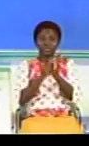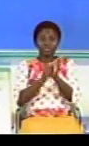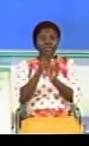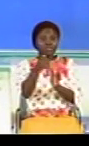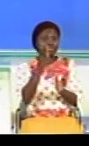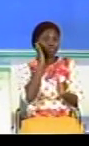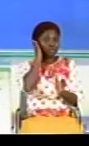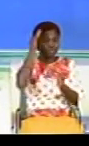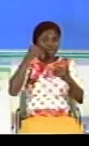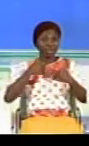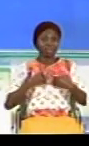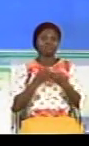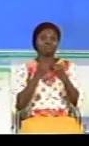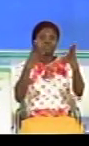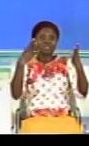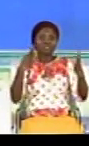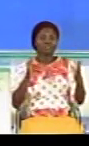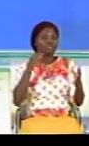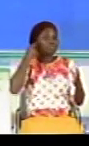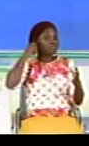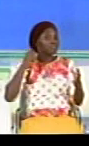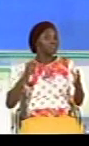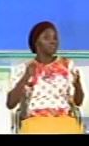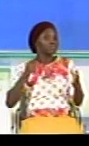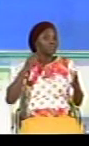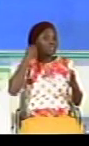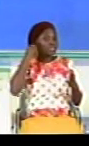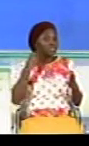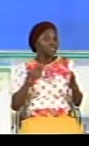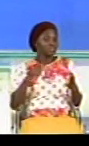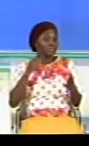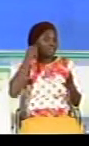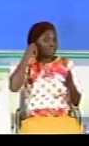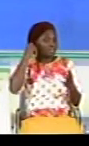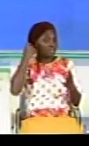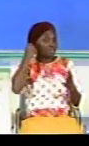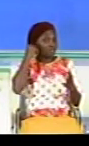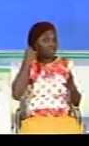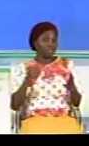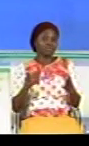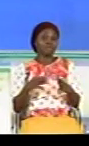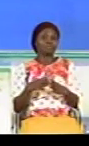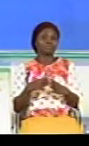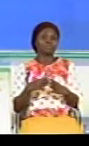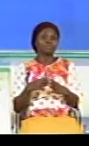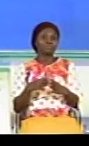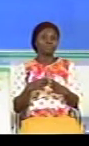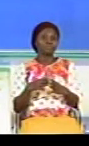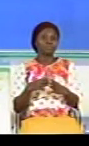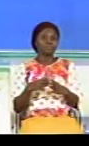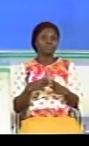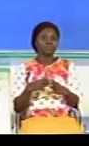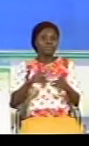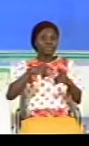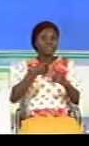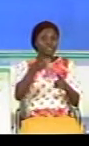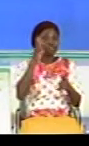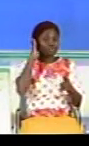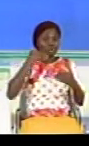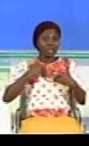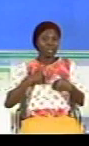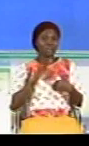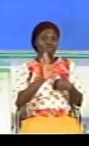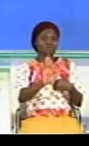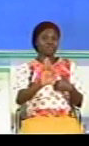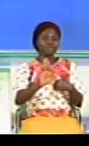of silver. Verse 26, for then thou shalt have thy delight in the Almighty,